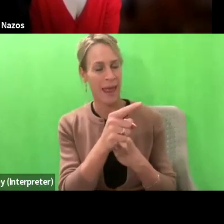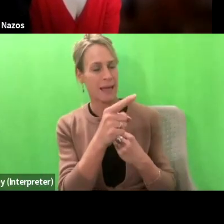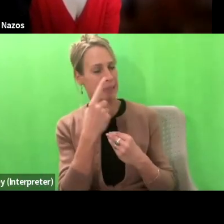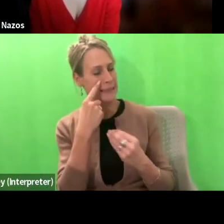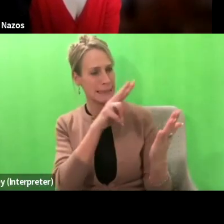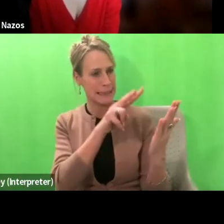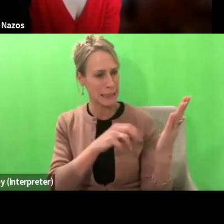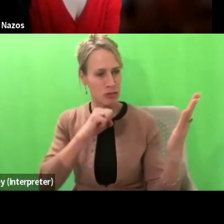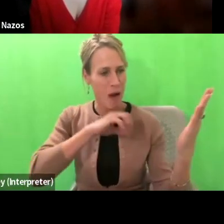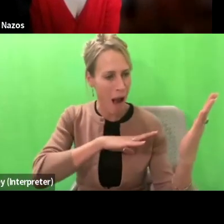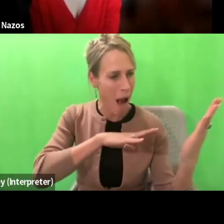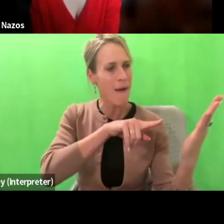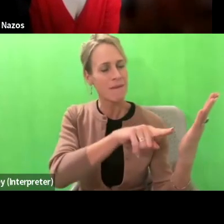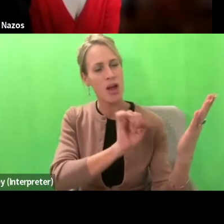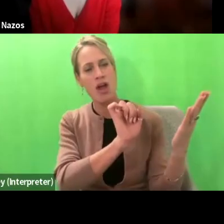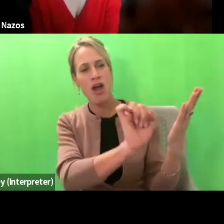draft and